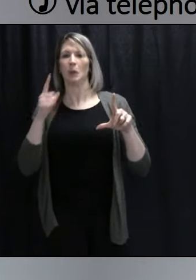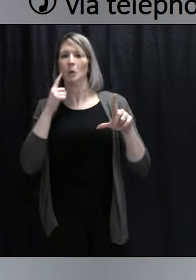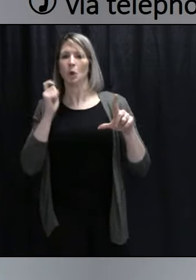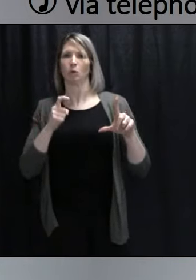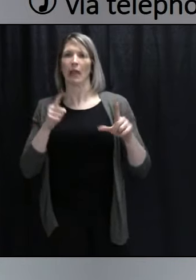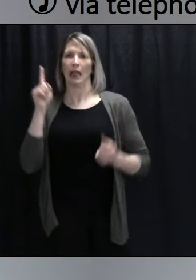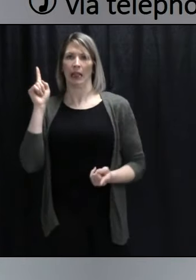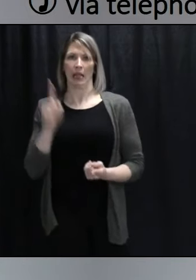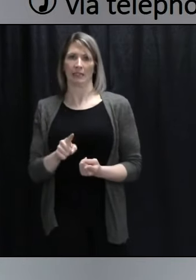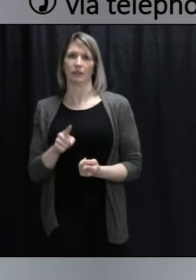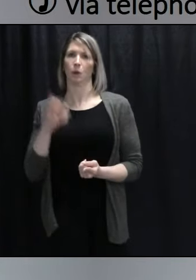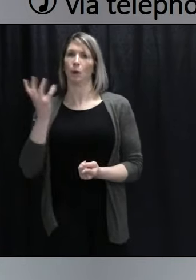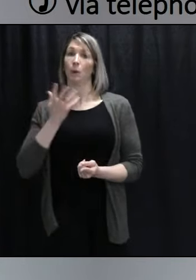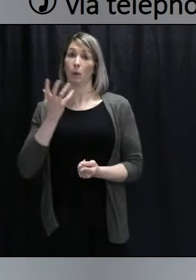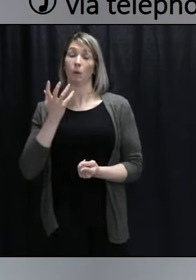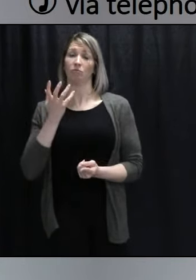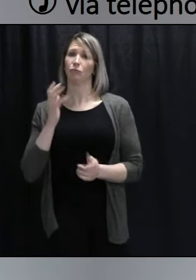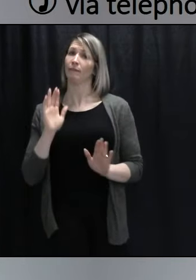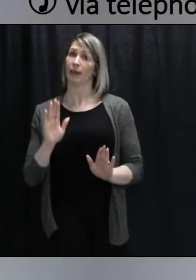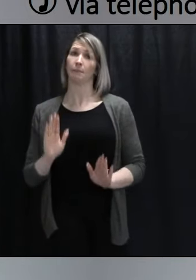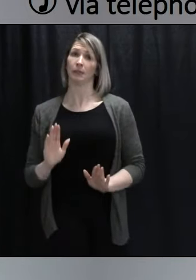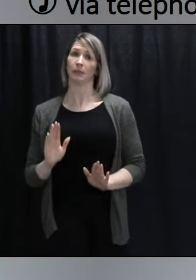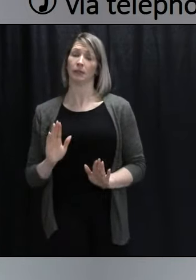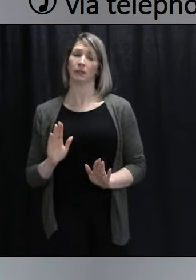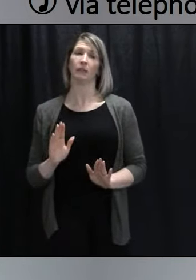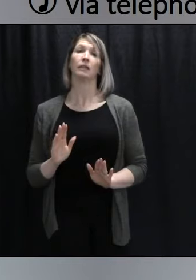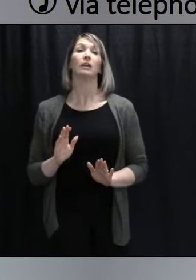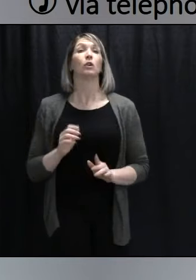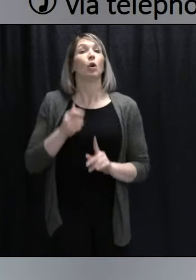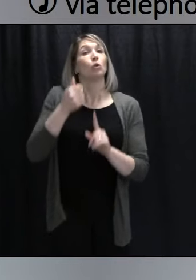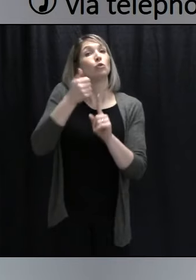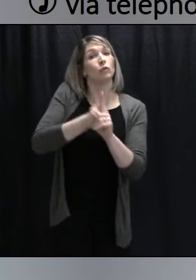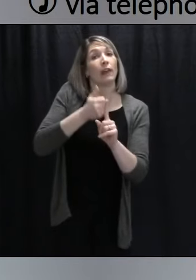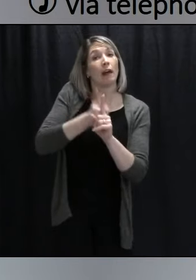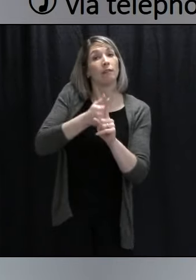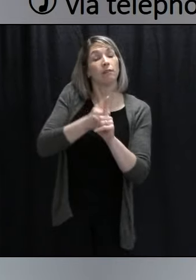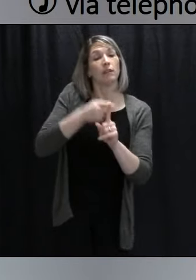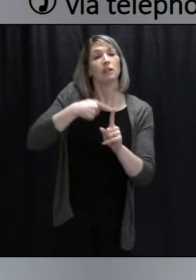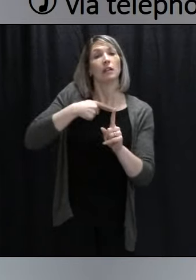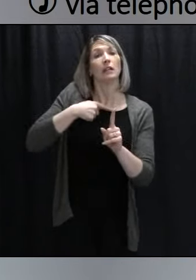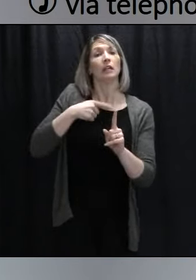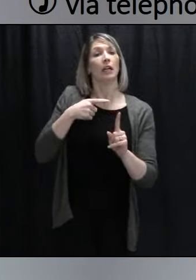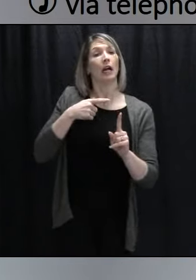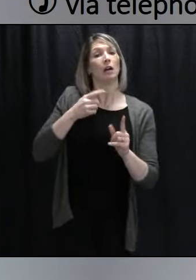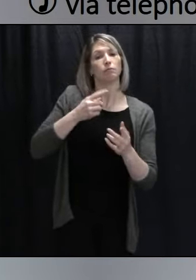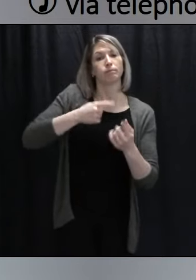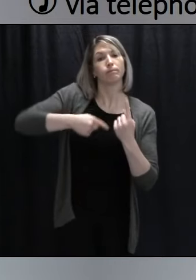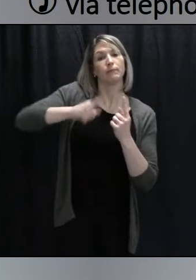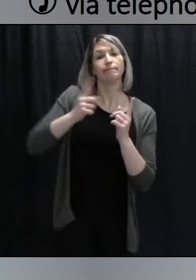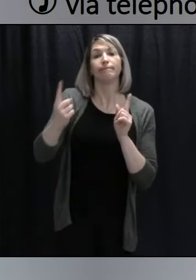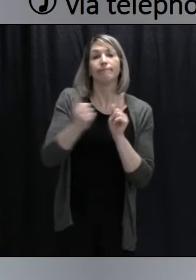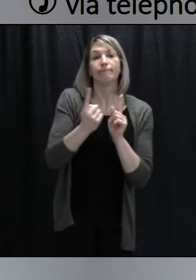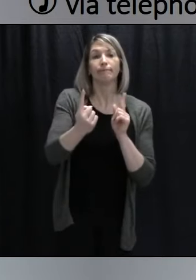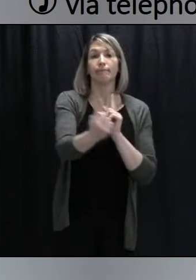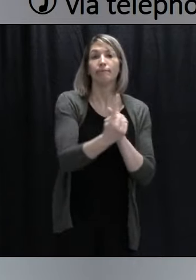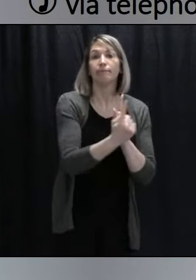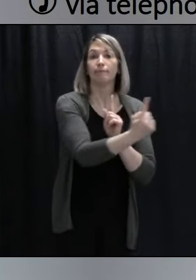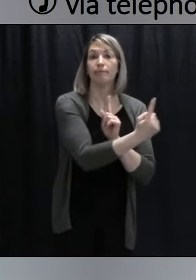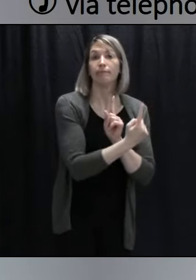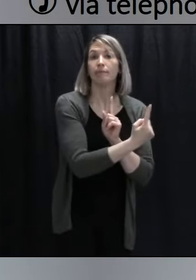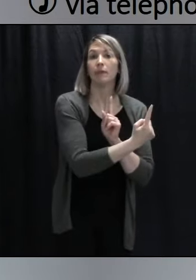Fitzgerald's comment. If you can cut down per day the number of people you interact with to 3 or